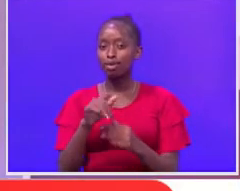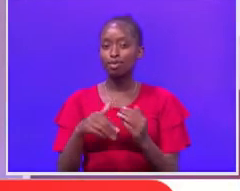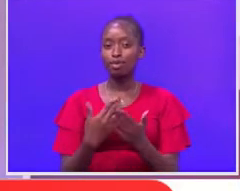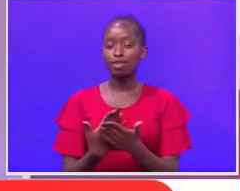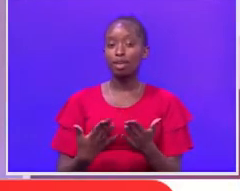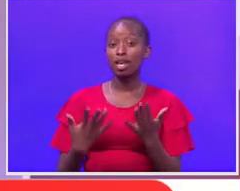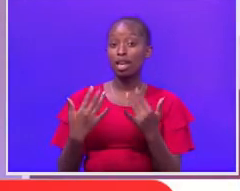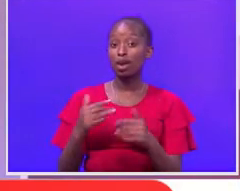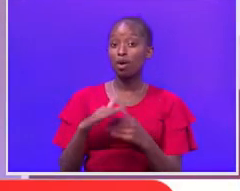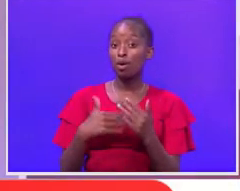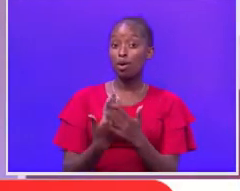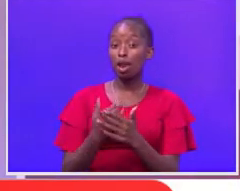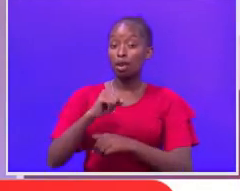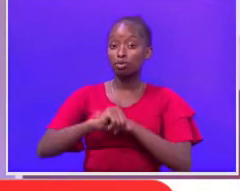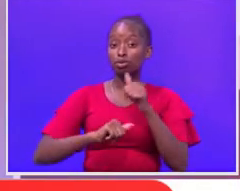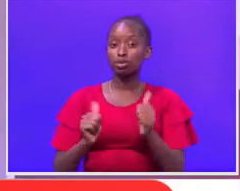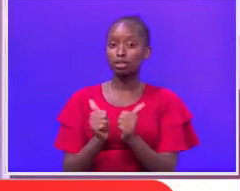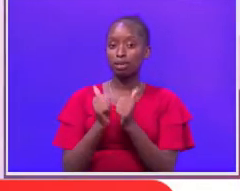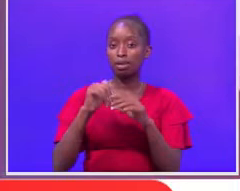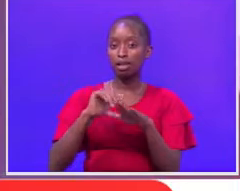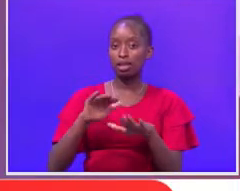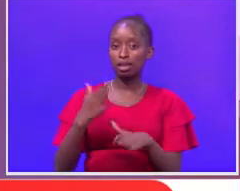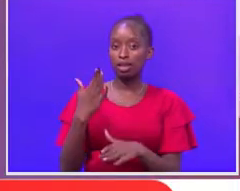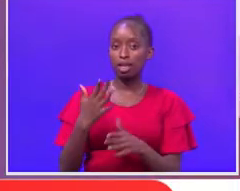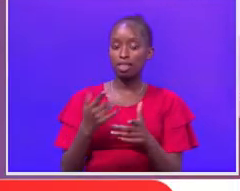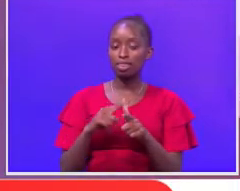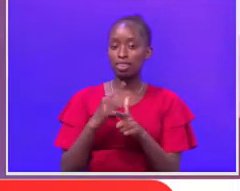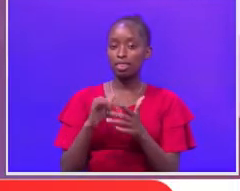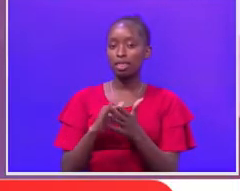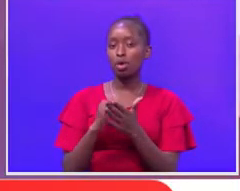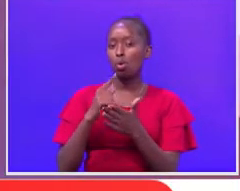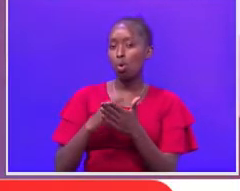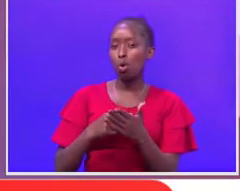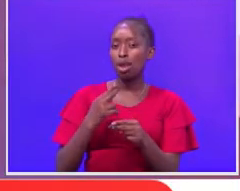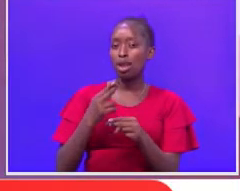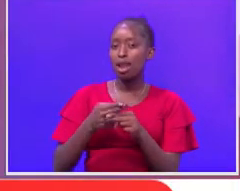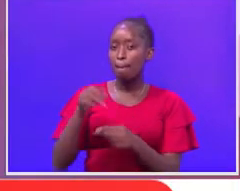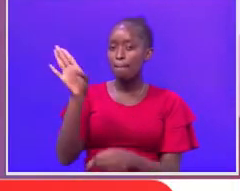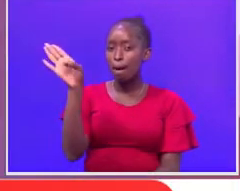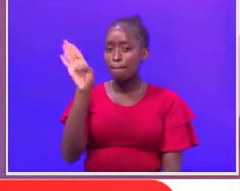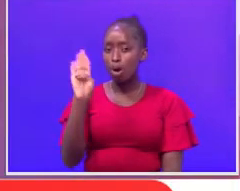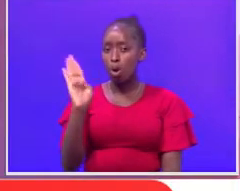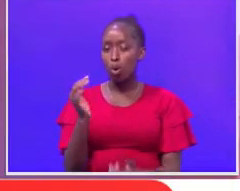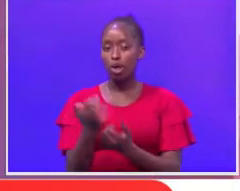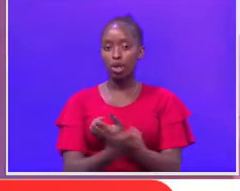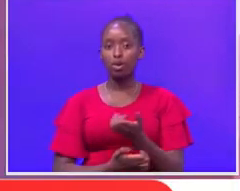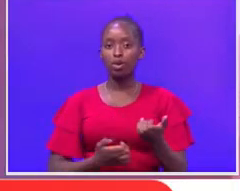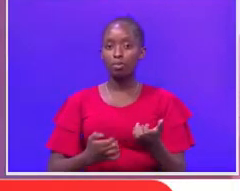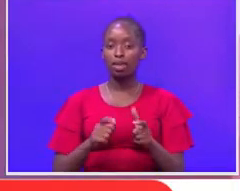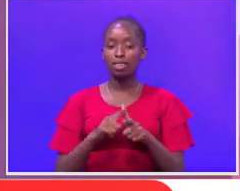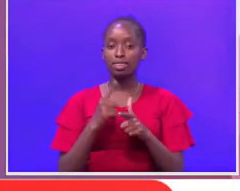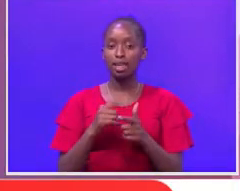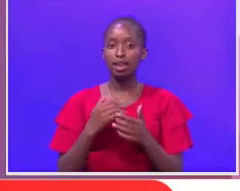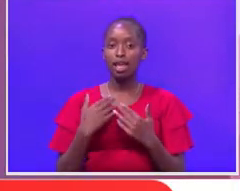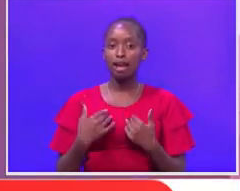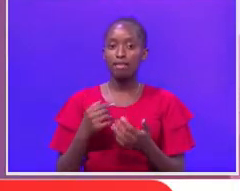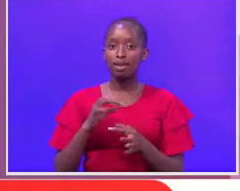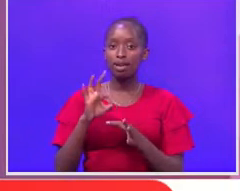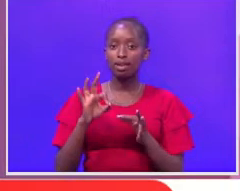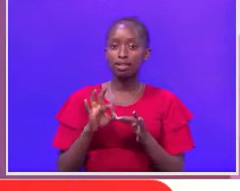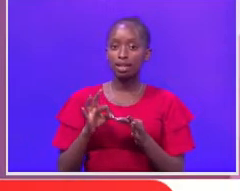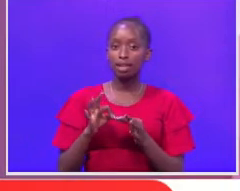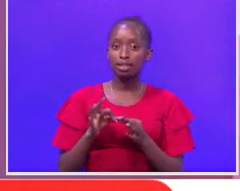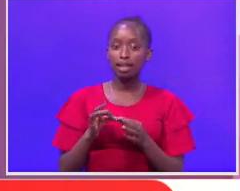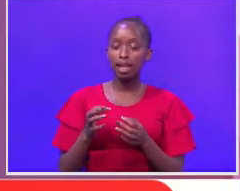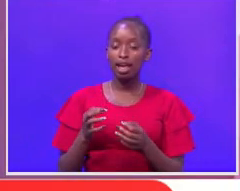activities that happen within the blue space, that is blue economy. Blue economy. And fisheries is one of the activities. Brilliant. Yes. You wanted to say something?